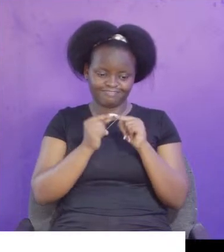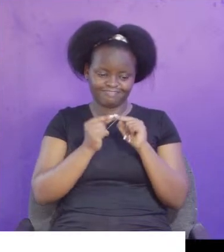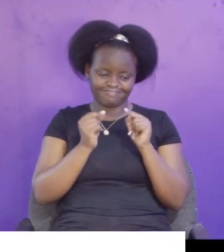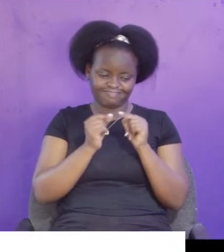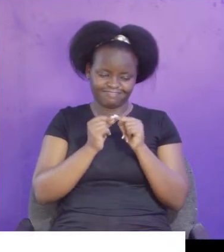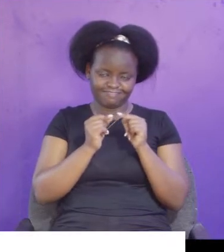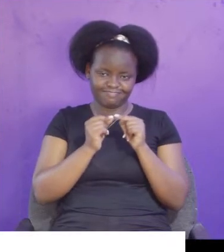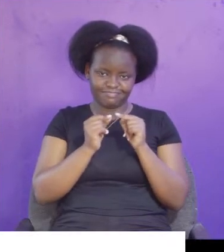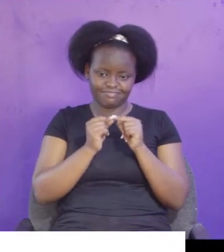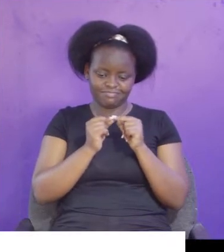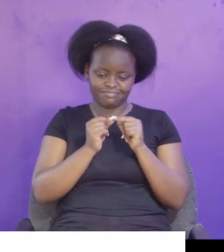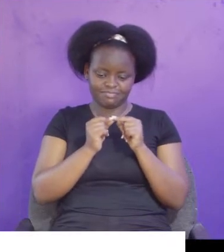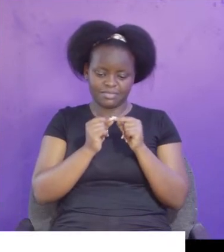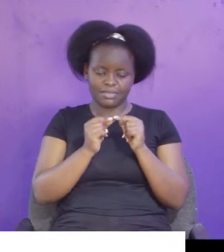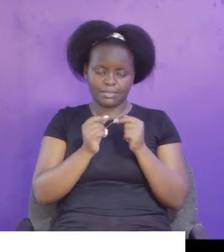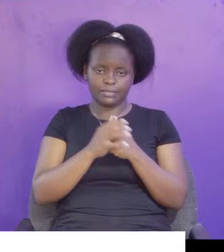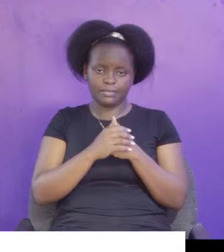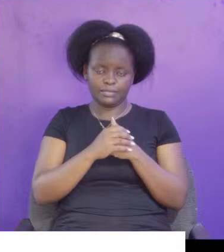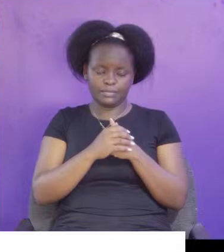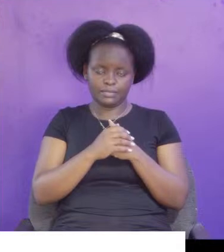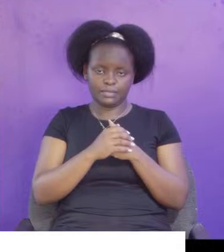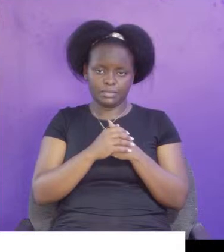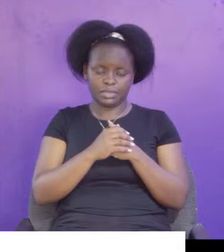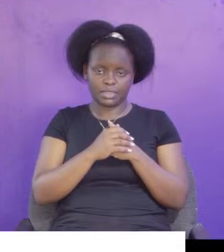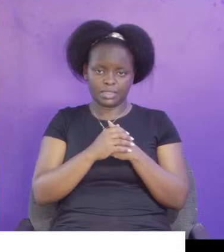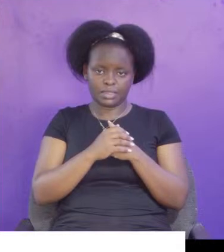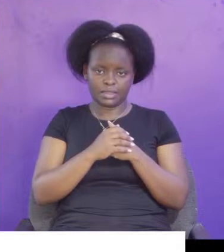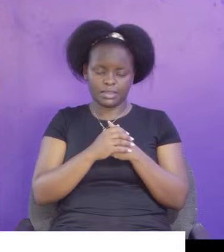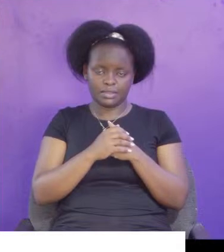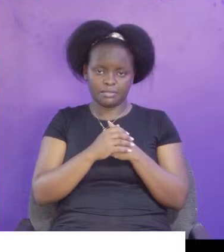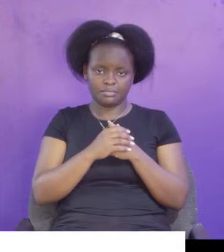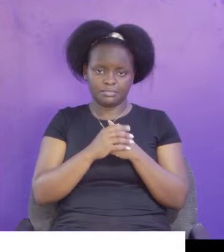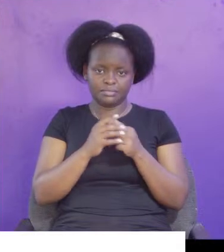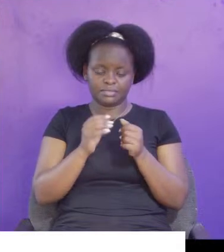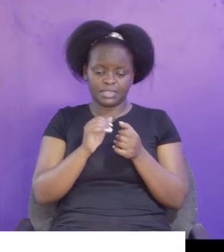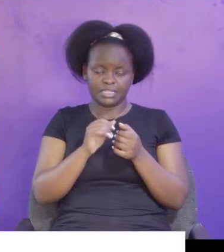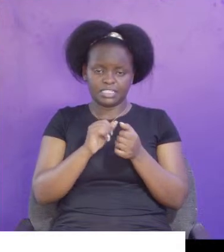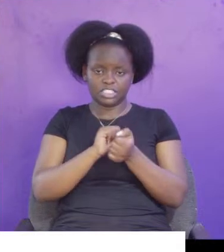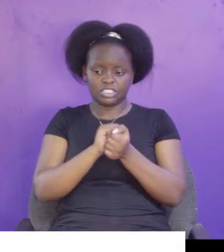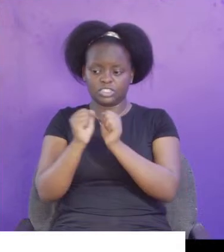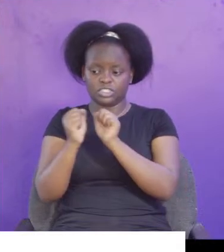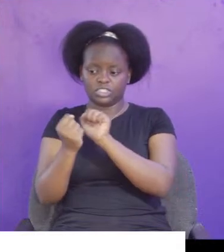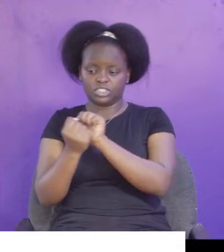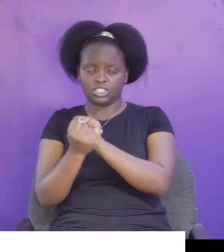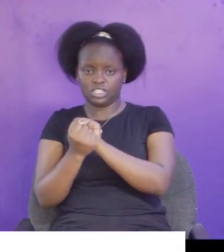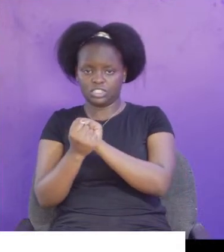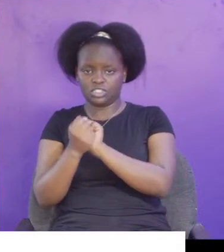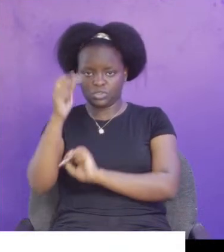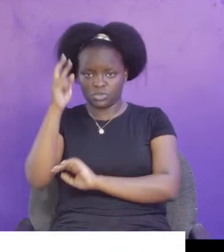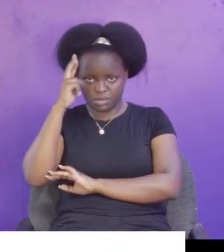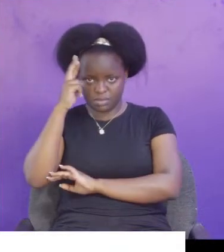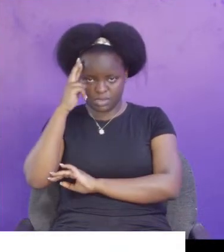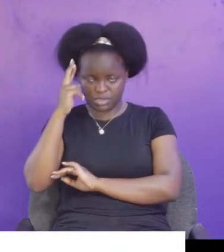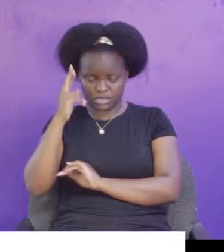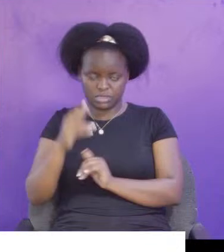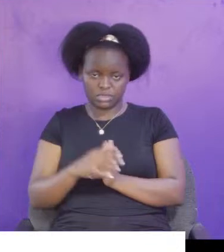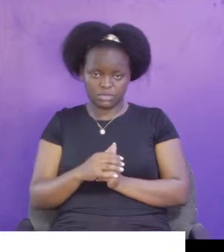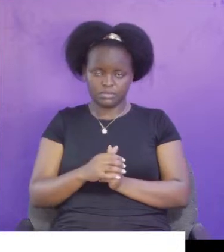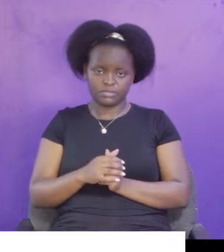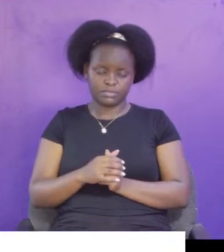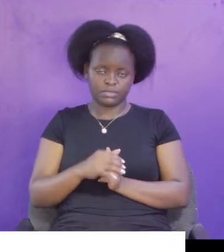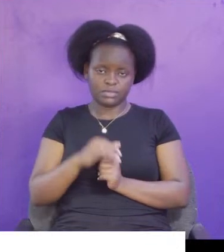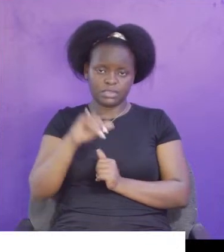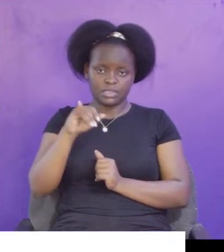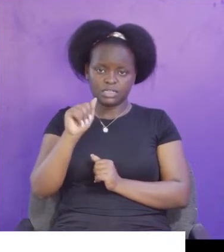calm poise, and turned pain and suffering into purpose. Jacom